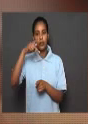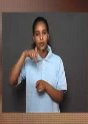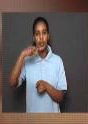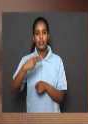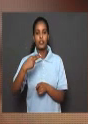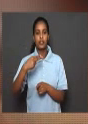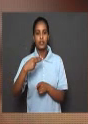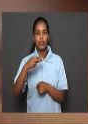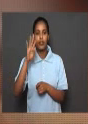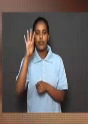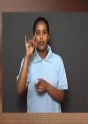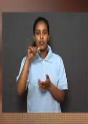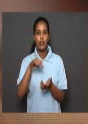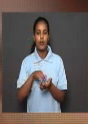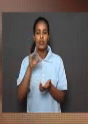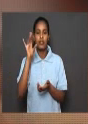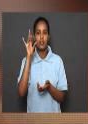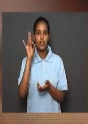pH of